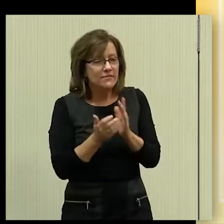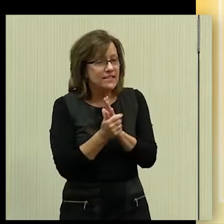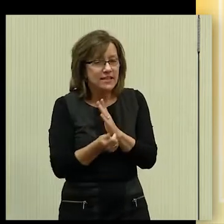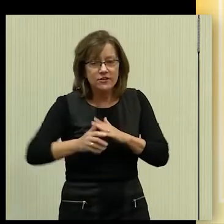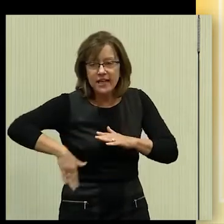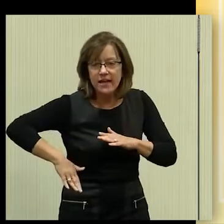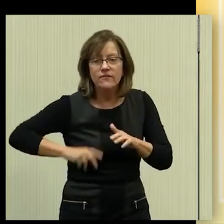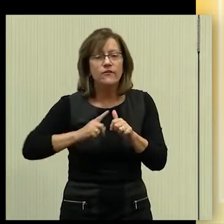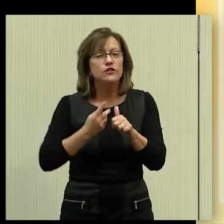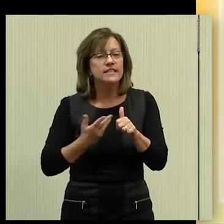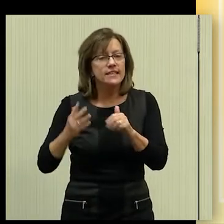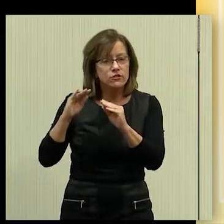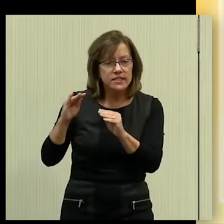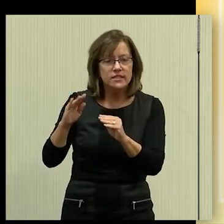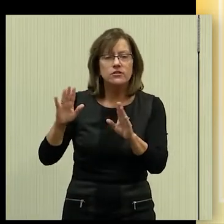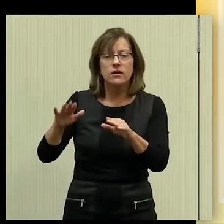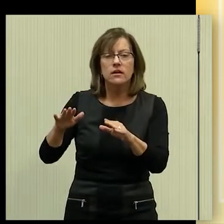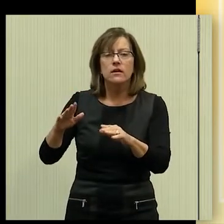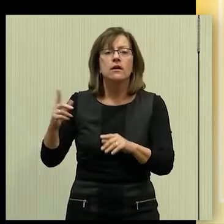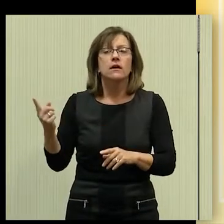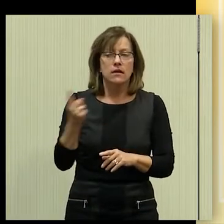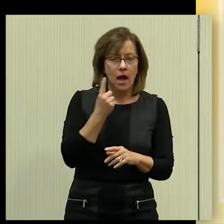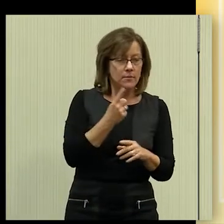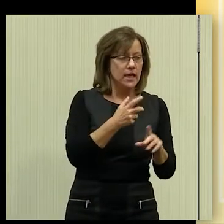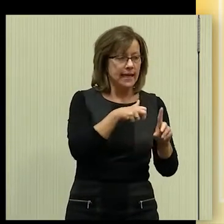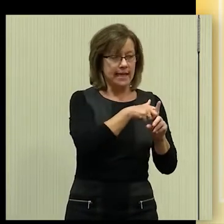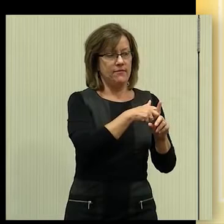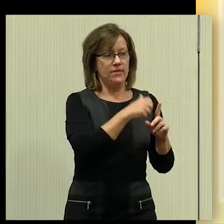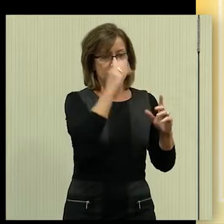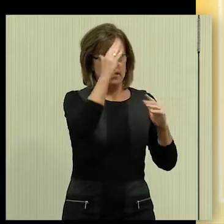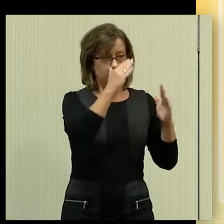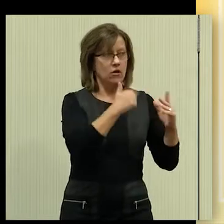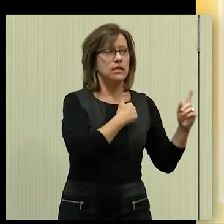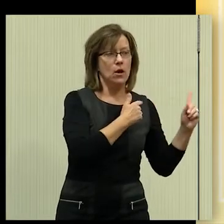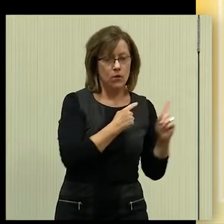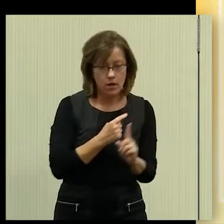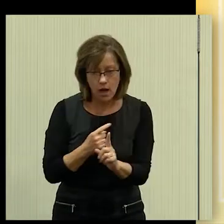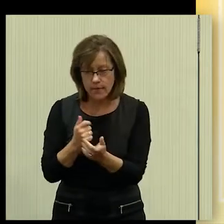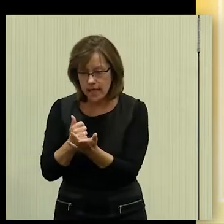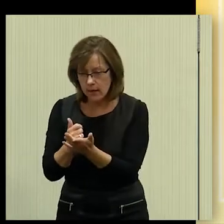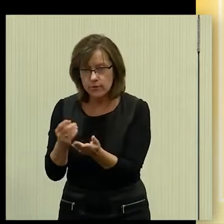the first thing you might teach them is come and get the adult, and then I'll help you facilitate that, with the